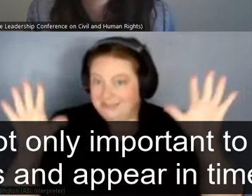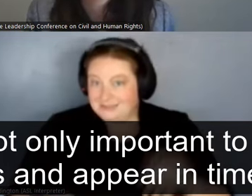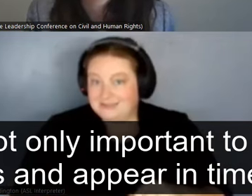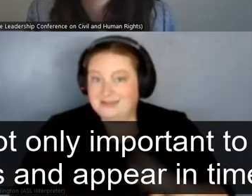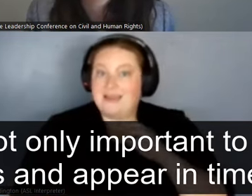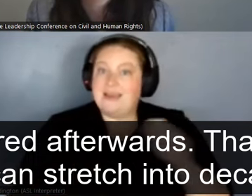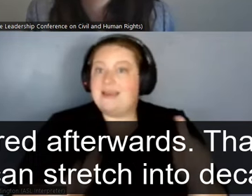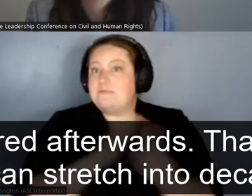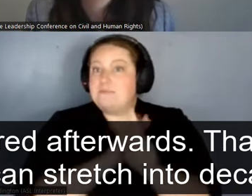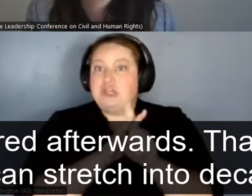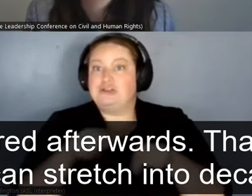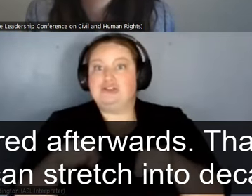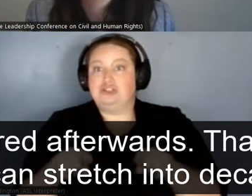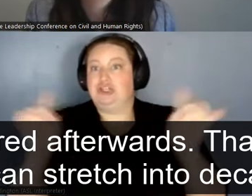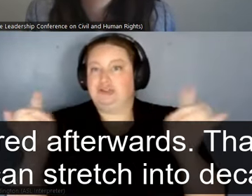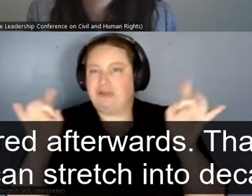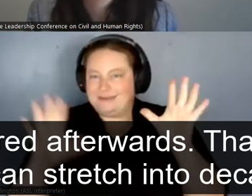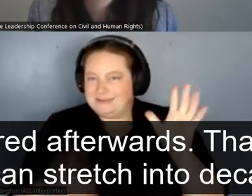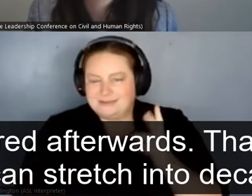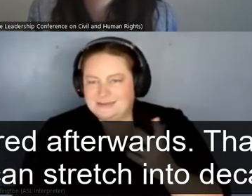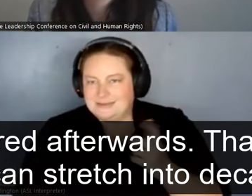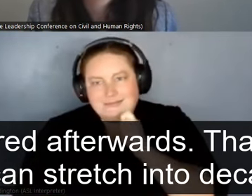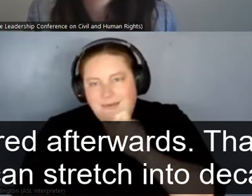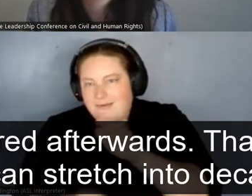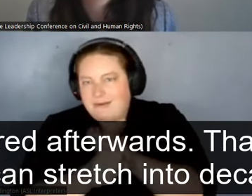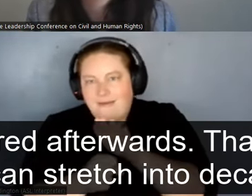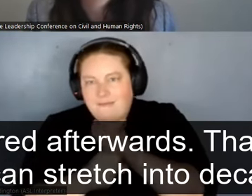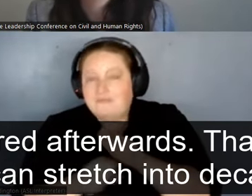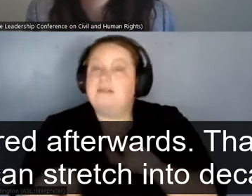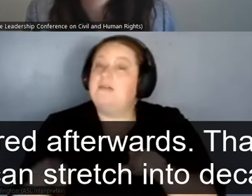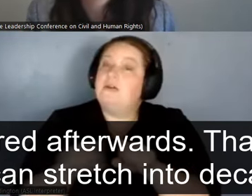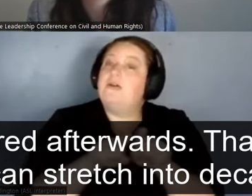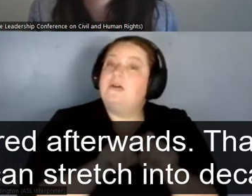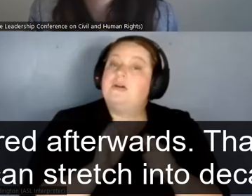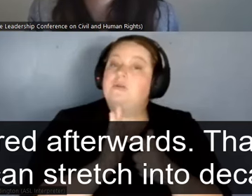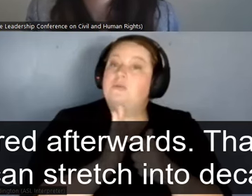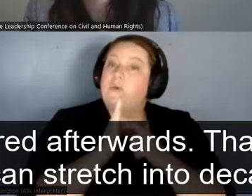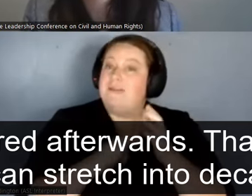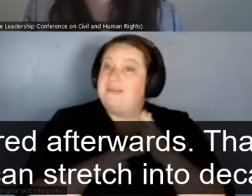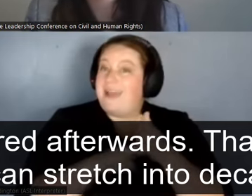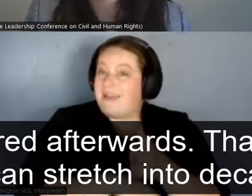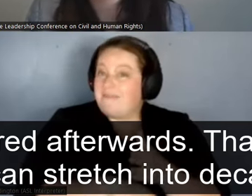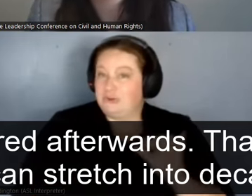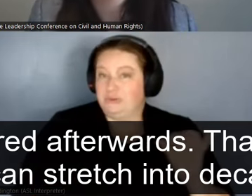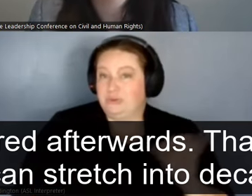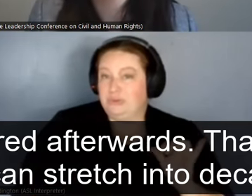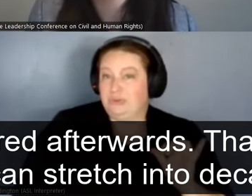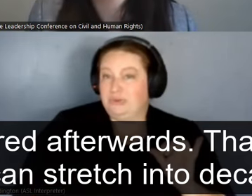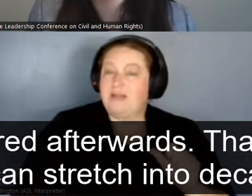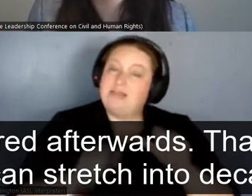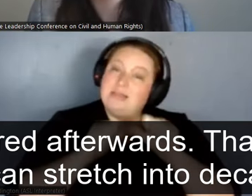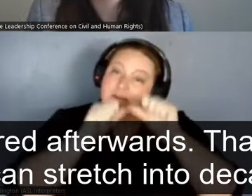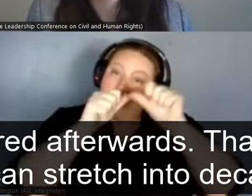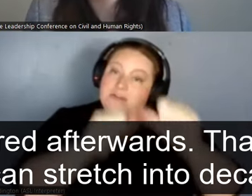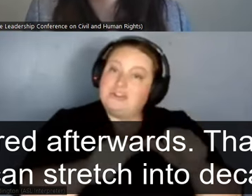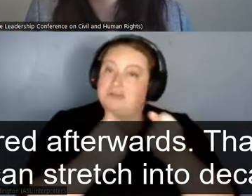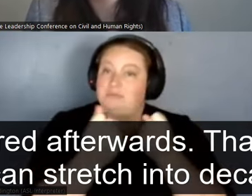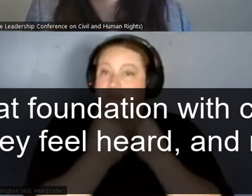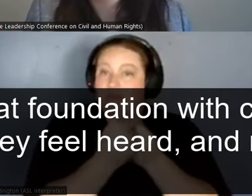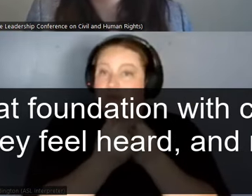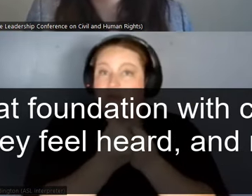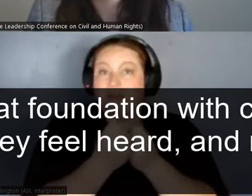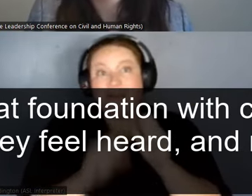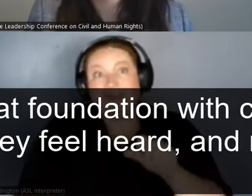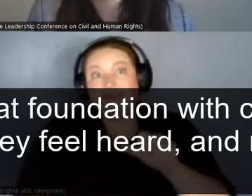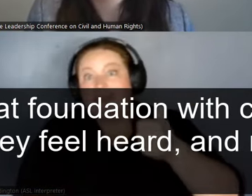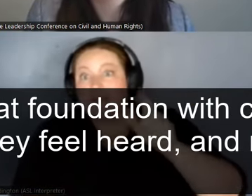in times of crisis, it's also required afterwards, right? That long-term support that can stretch into decades,